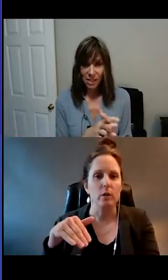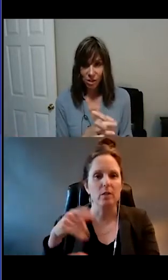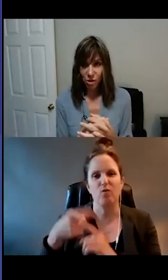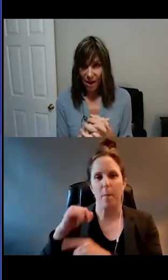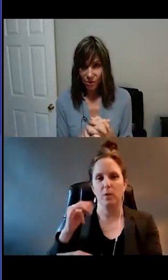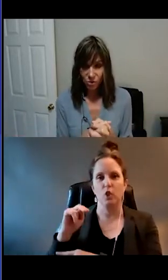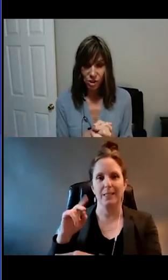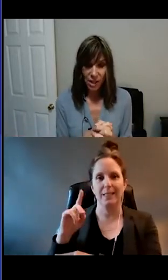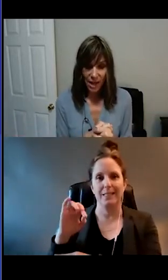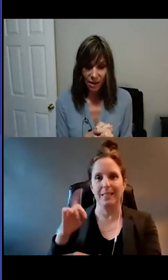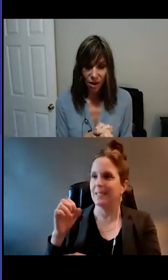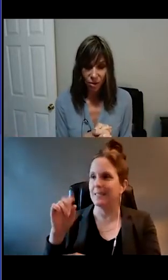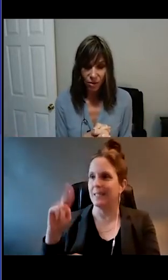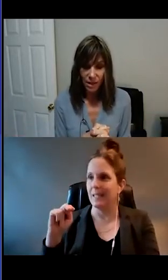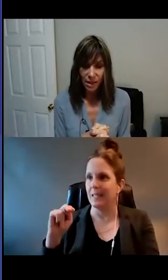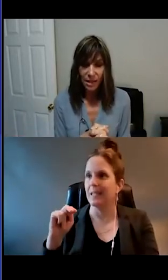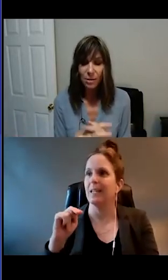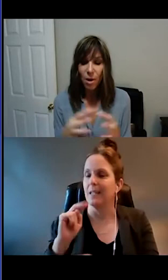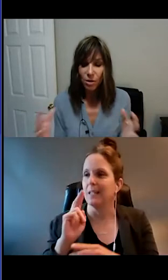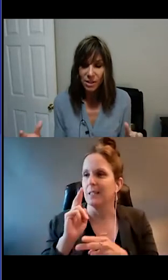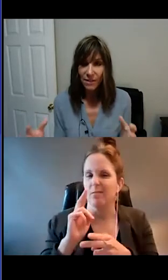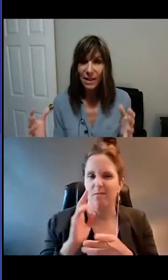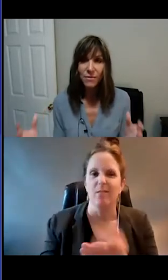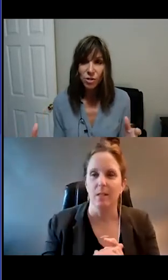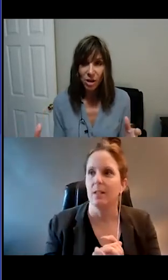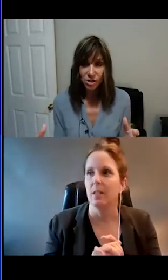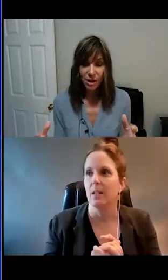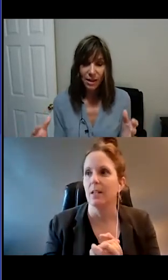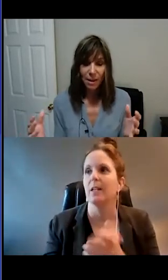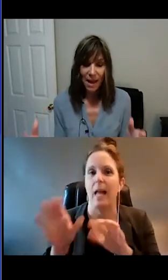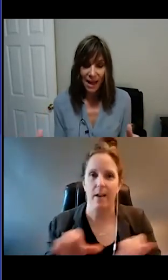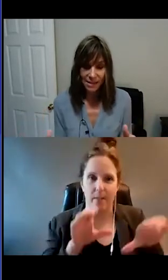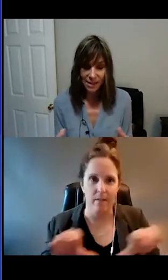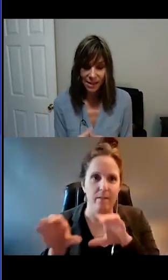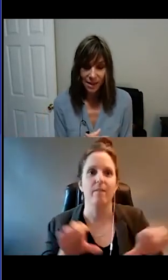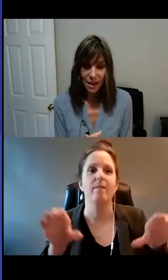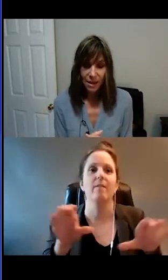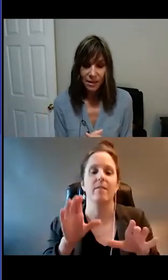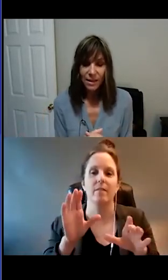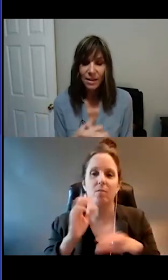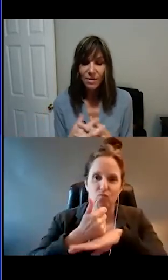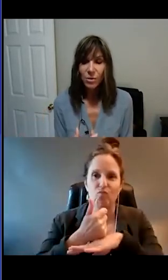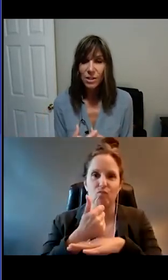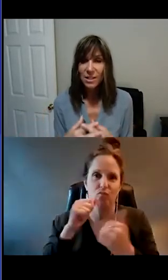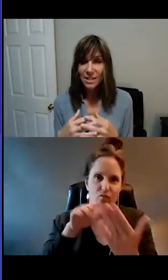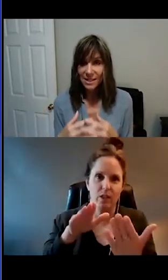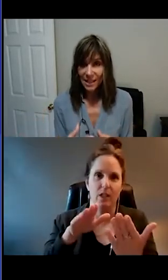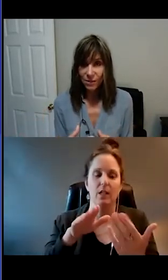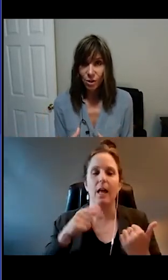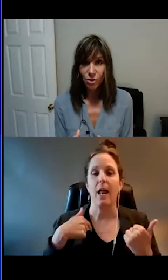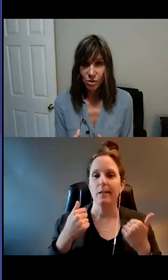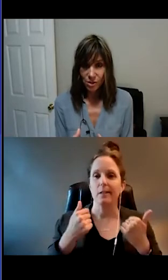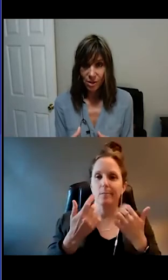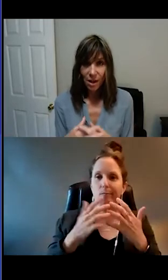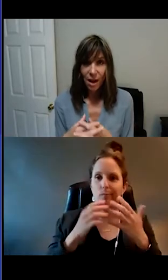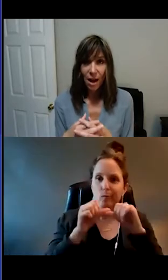of implementation drivers, which again are the key components of the infrastructure and the capacity that influence the